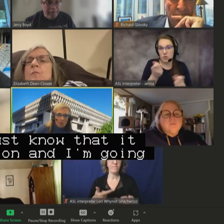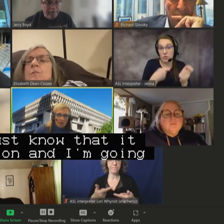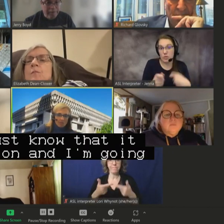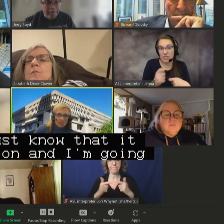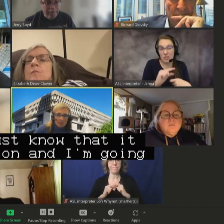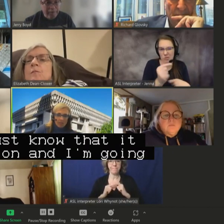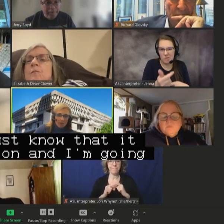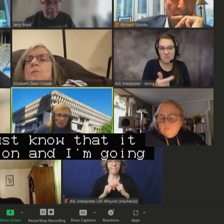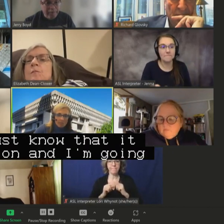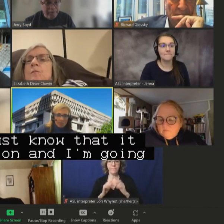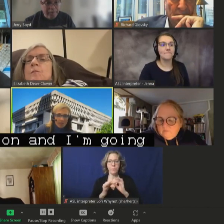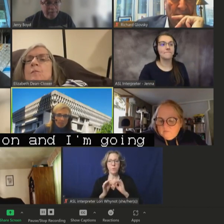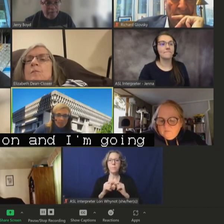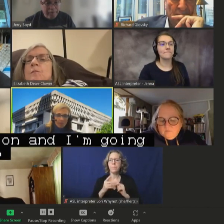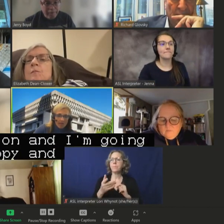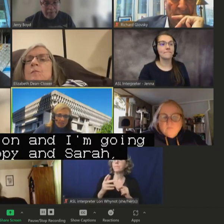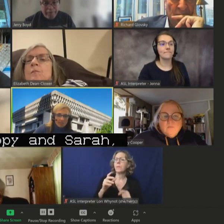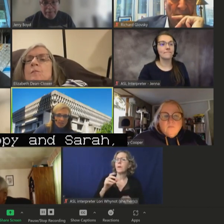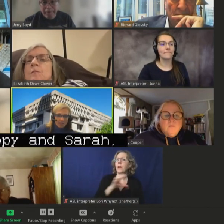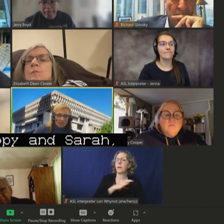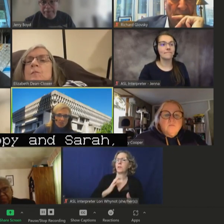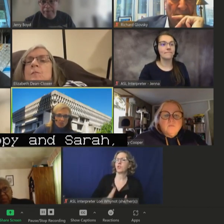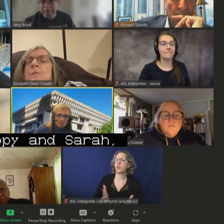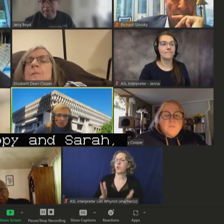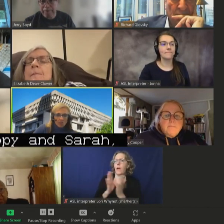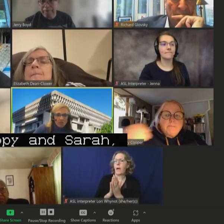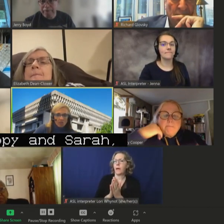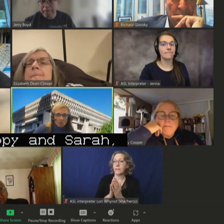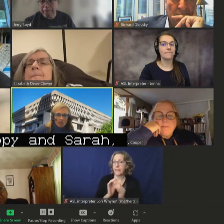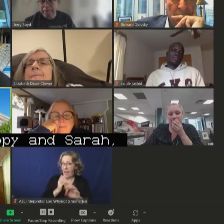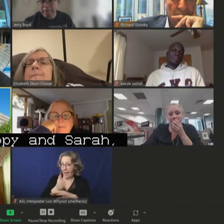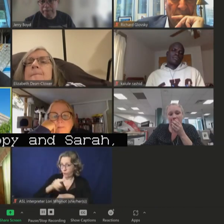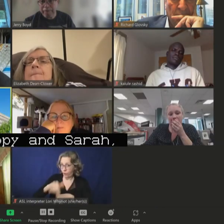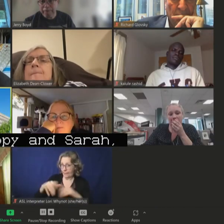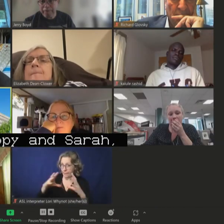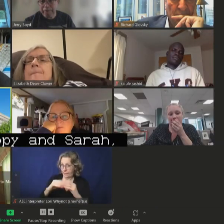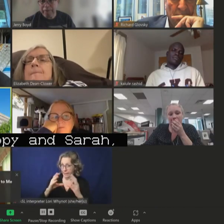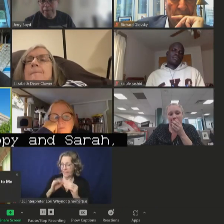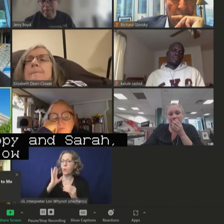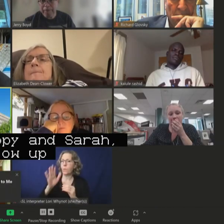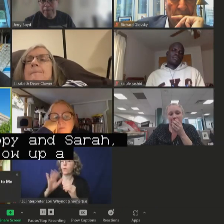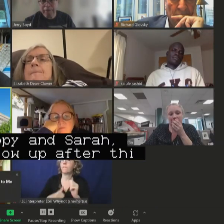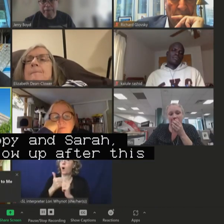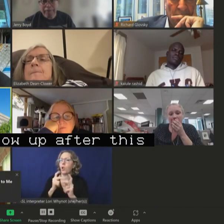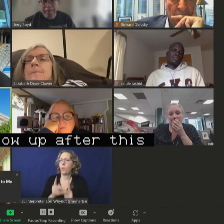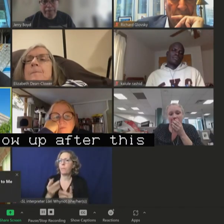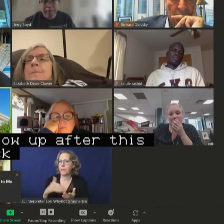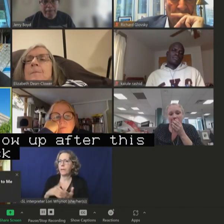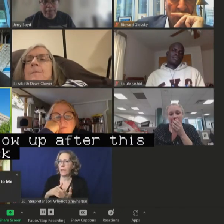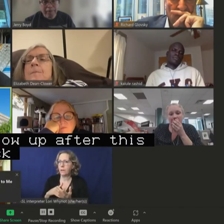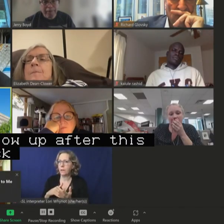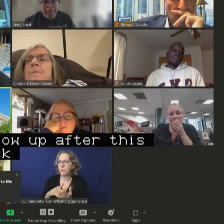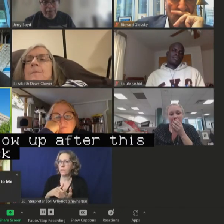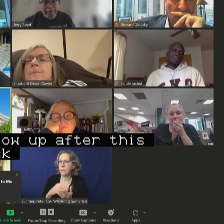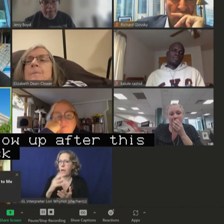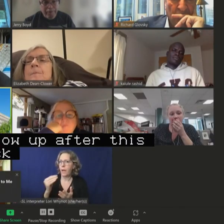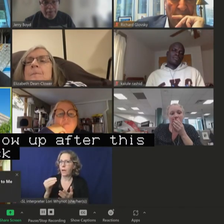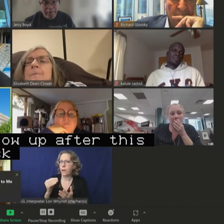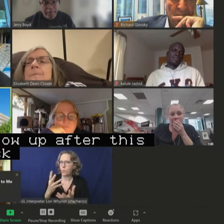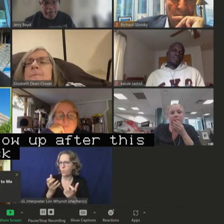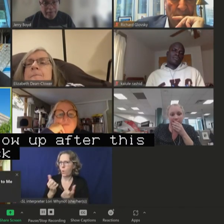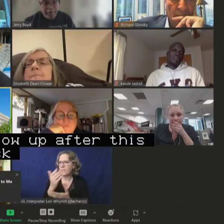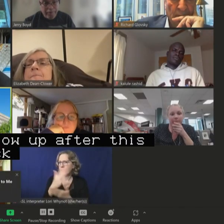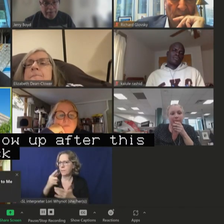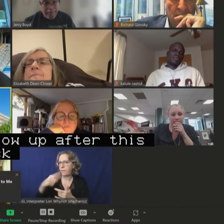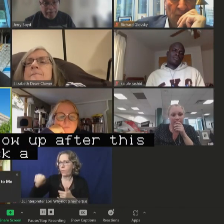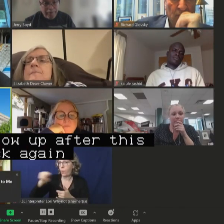follow up after this meeting, but ask again just to reinforce that we would like some of these issues elevated in